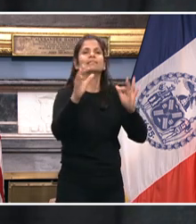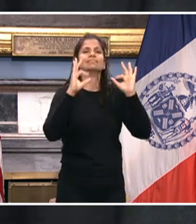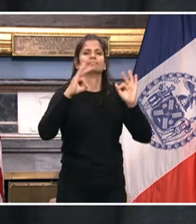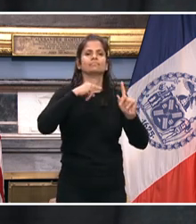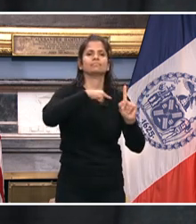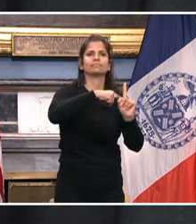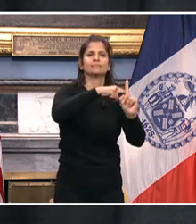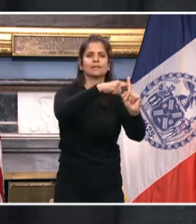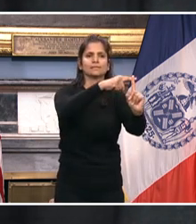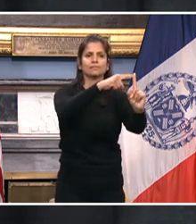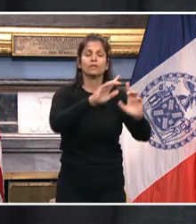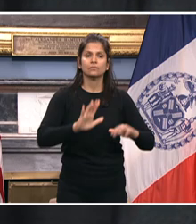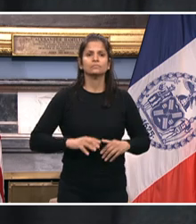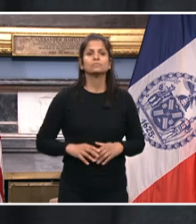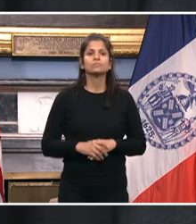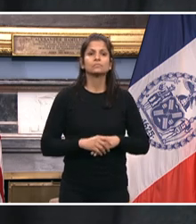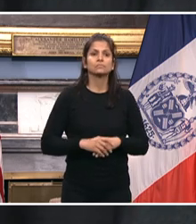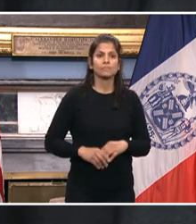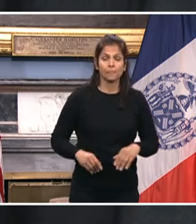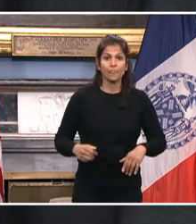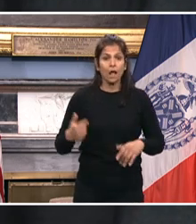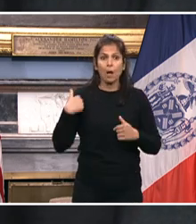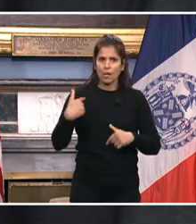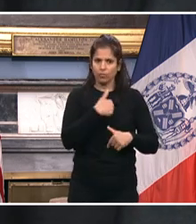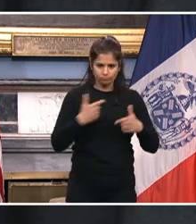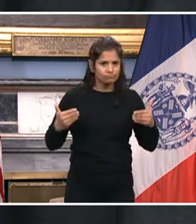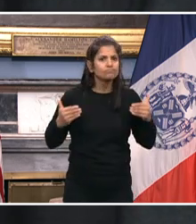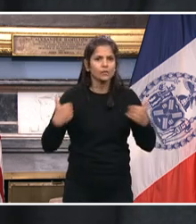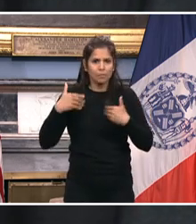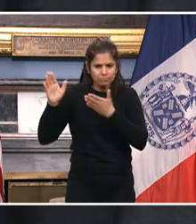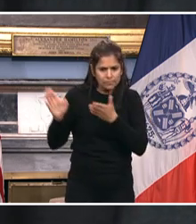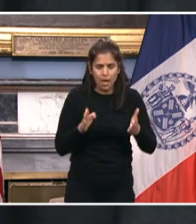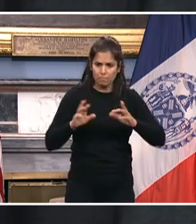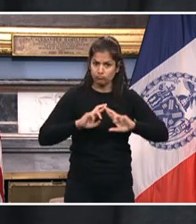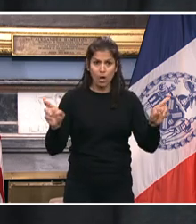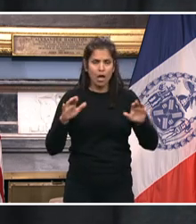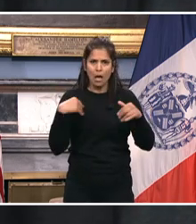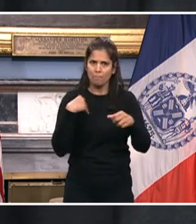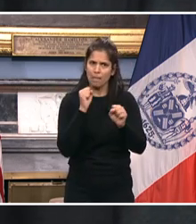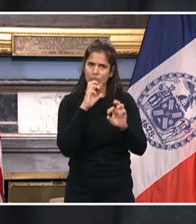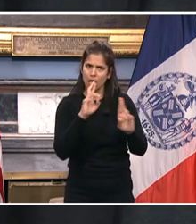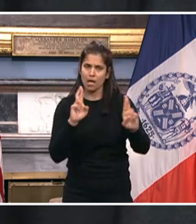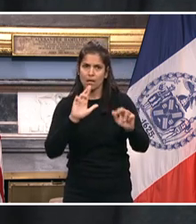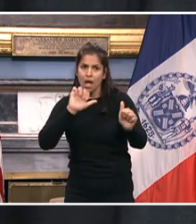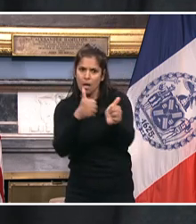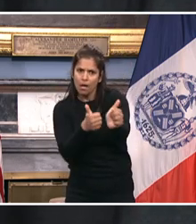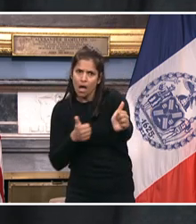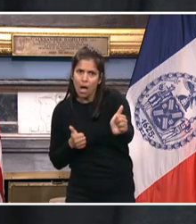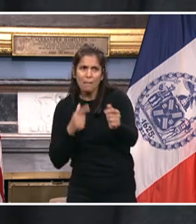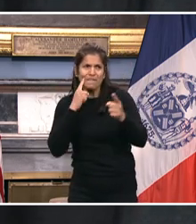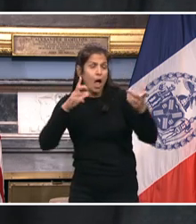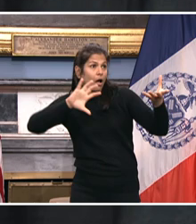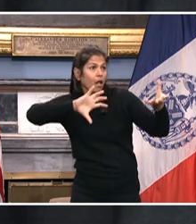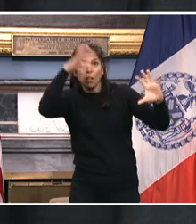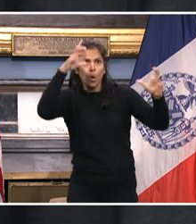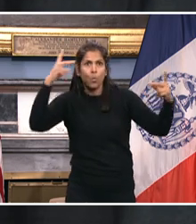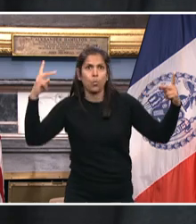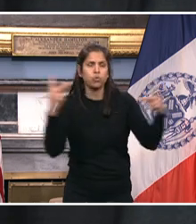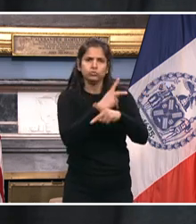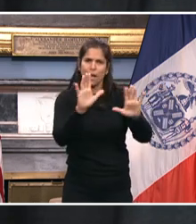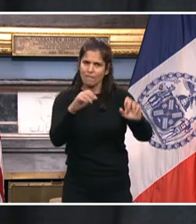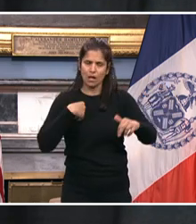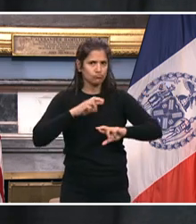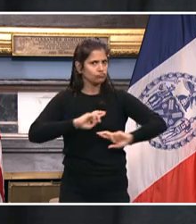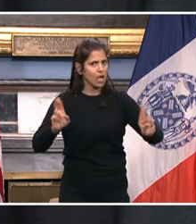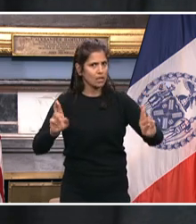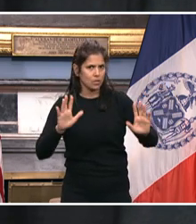and I want to see the toughest version. I want to see the one that we believe is the worst-case real scenario. And